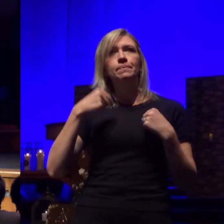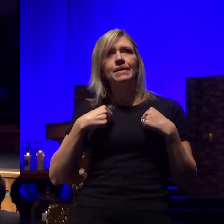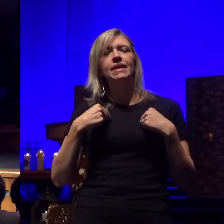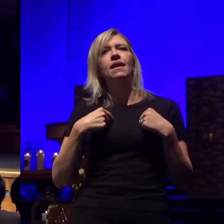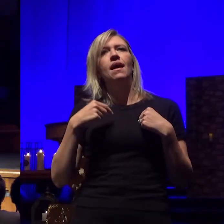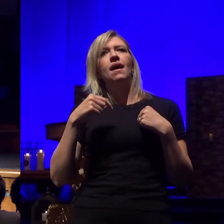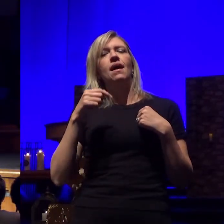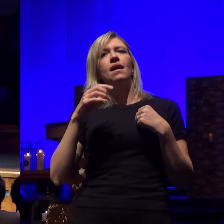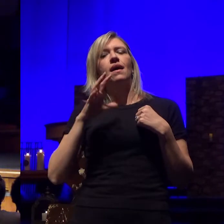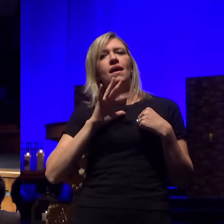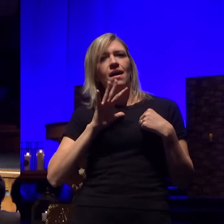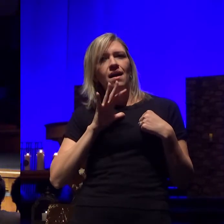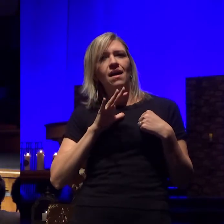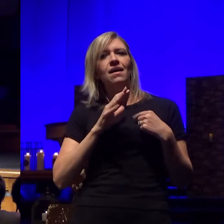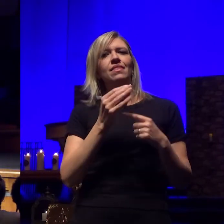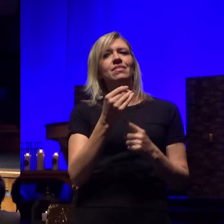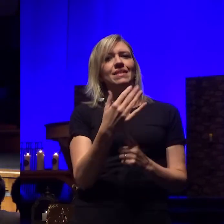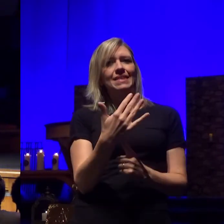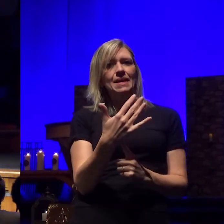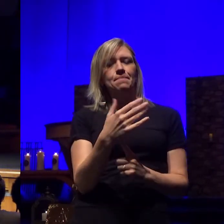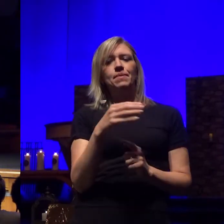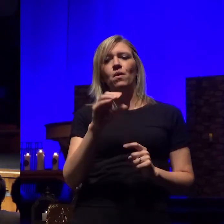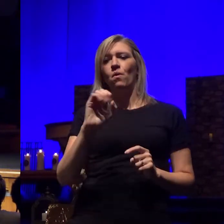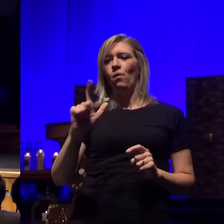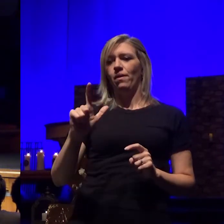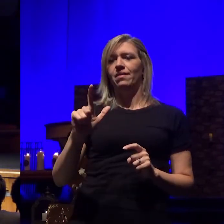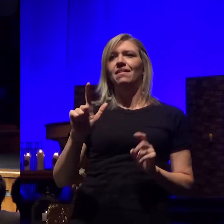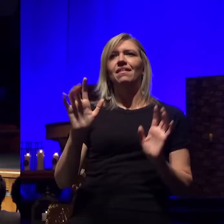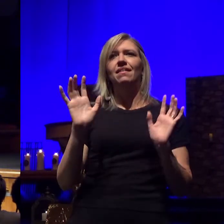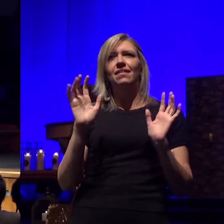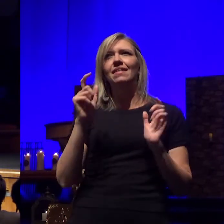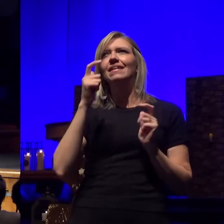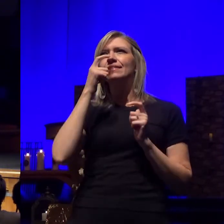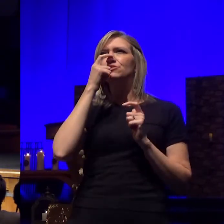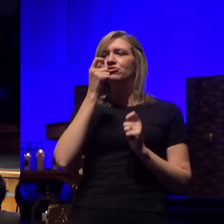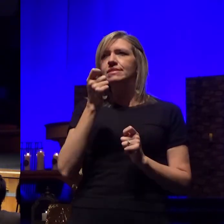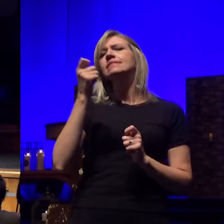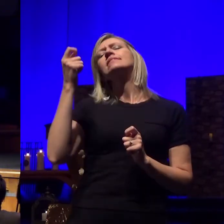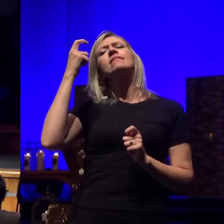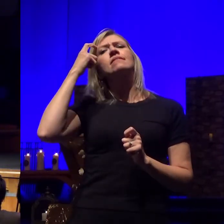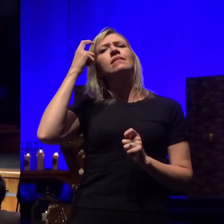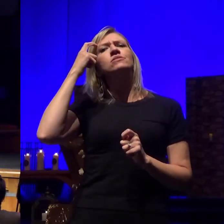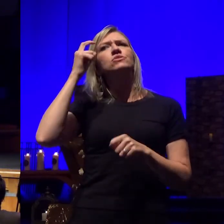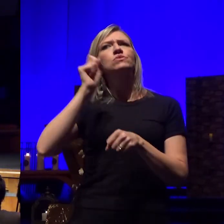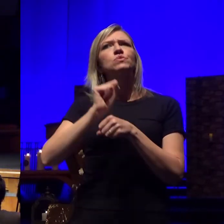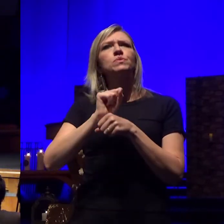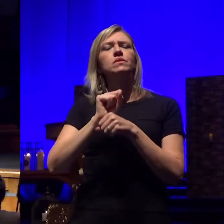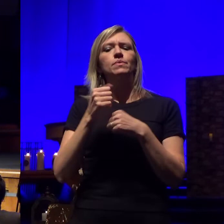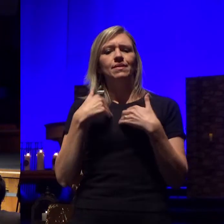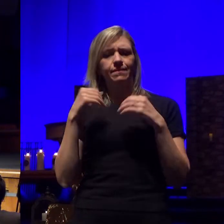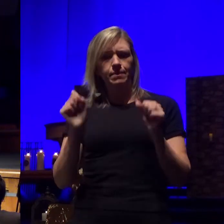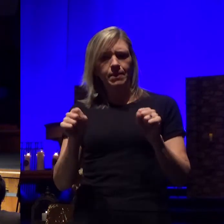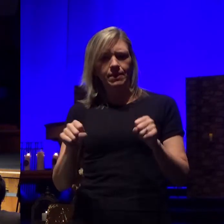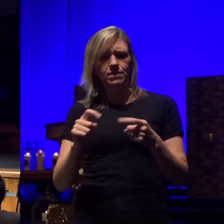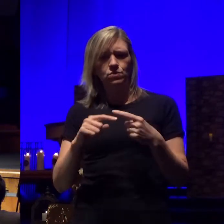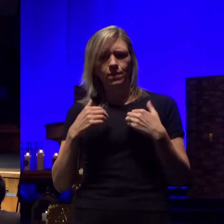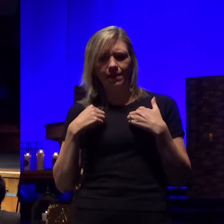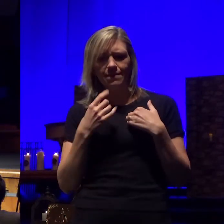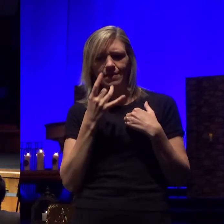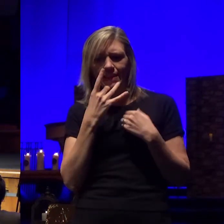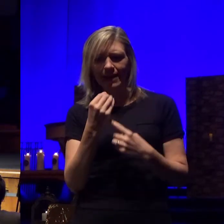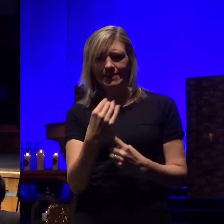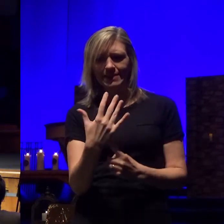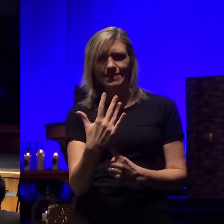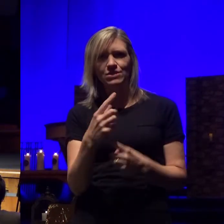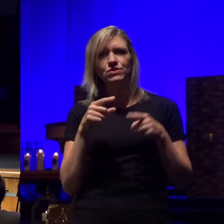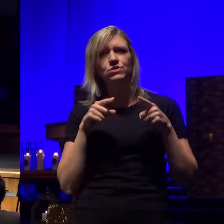about the lamp and that oil. That when we're doing our work in consciousness, we have that ability to have light in the